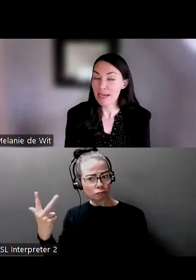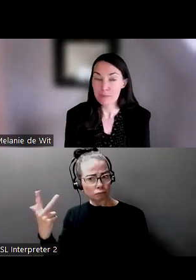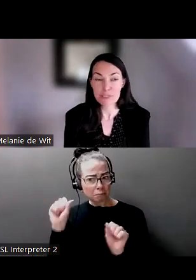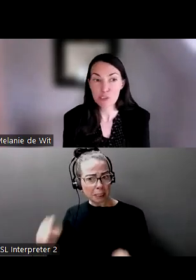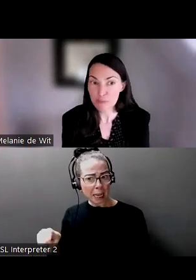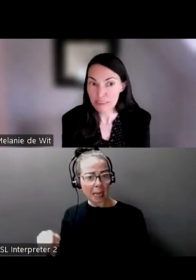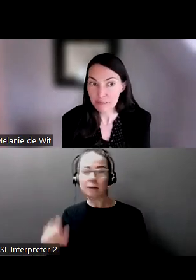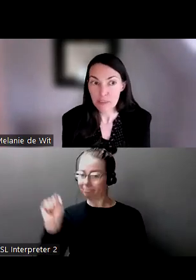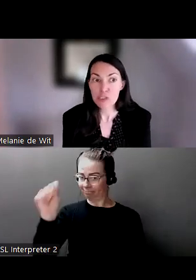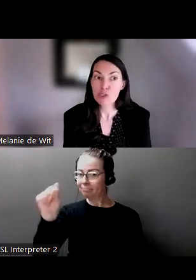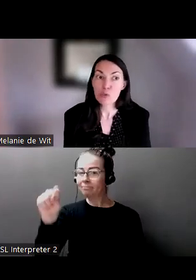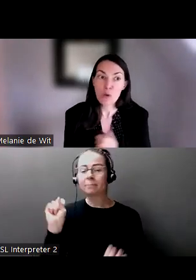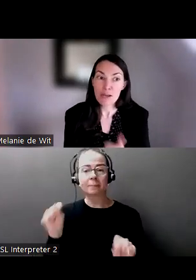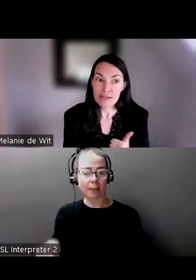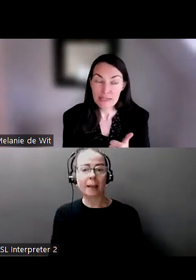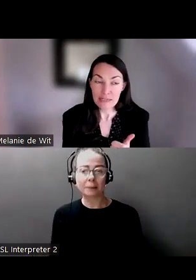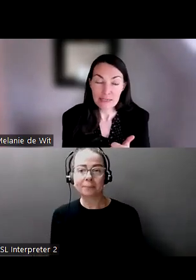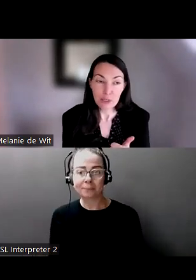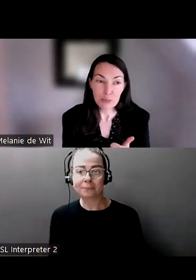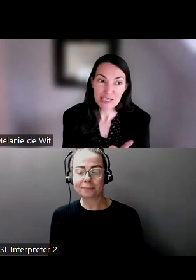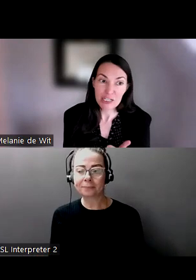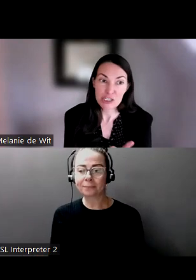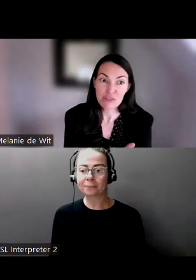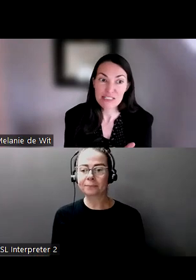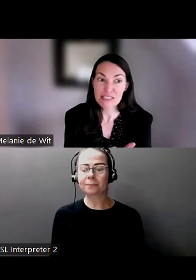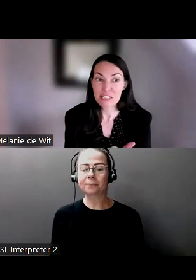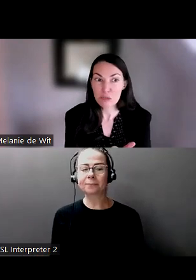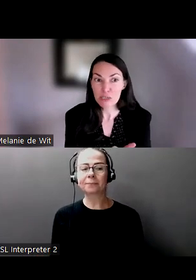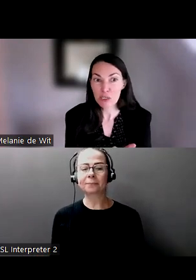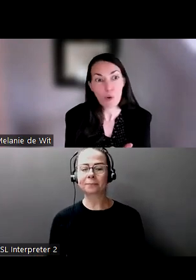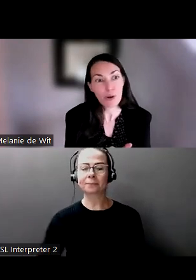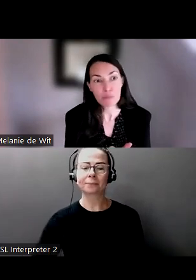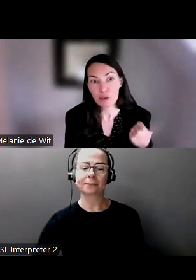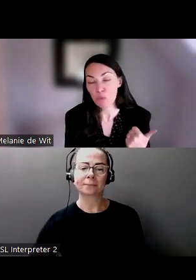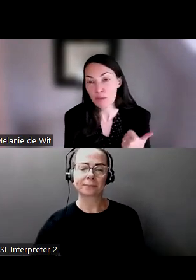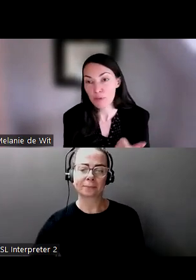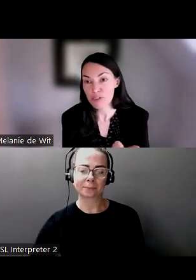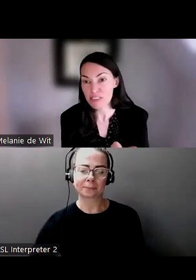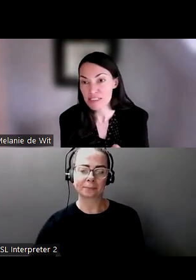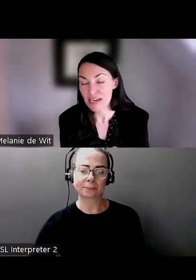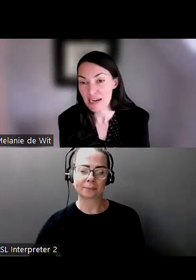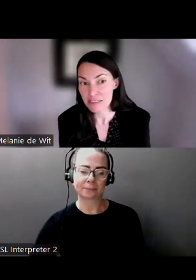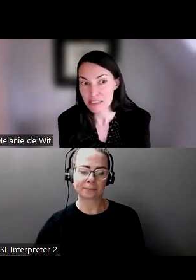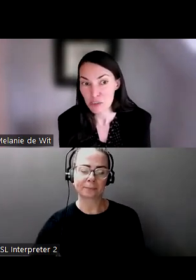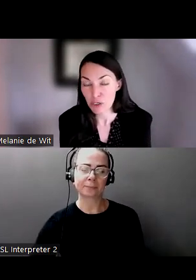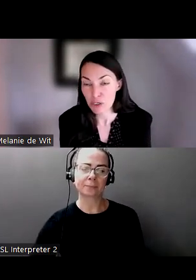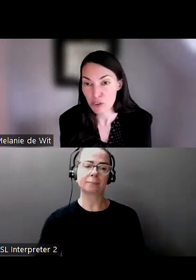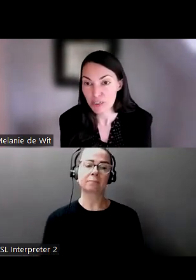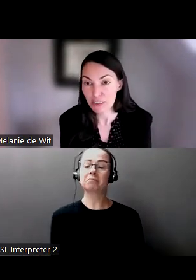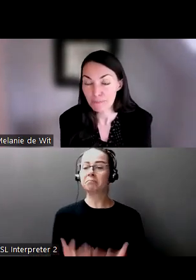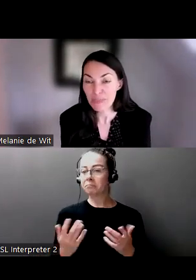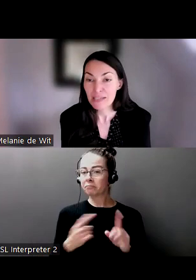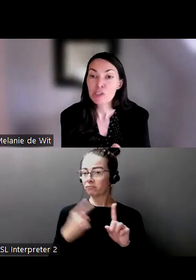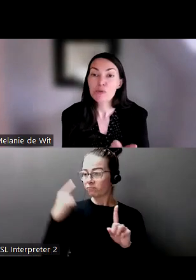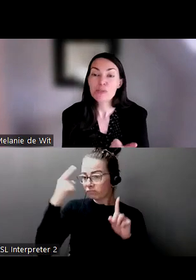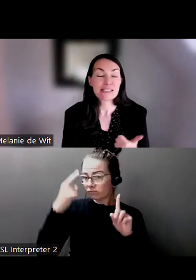POA? Absolutely. So one permutation of this is that you can appoint more than one person to act as your